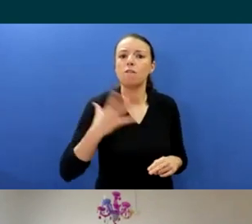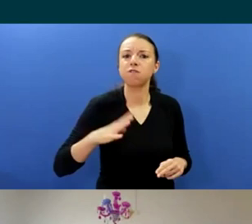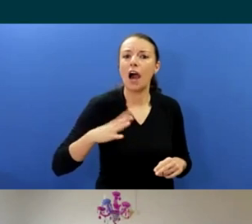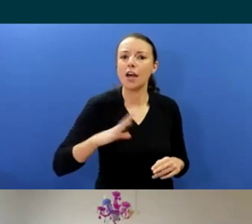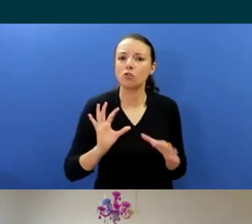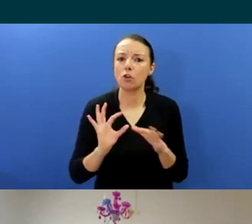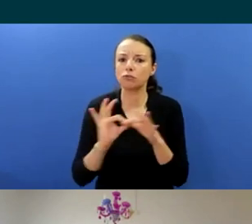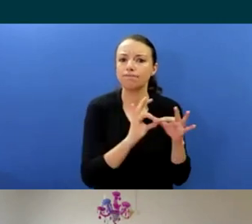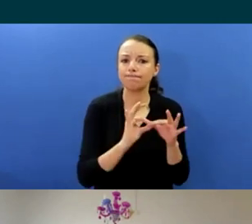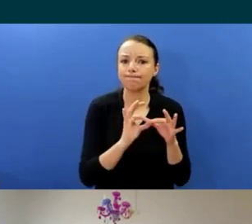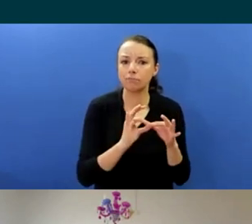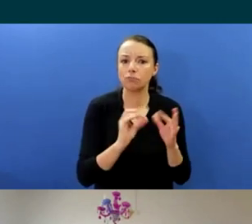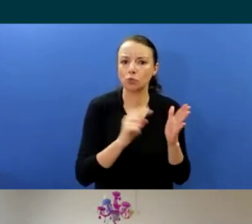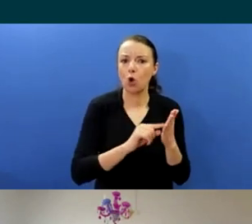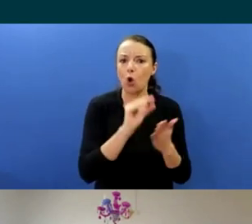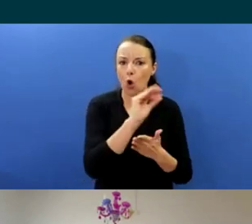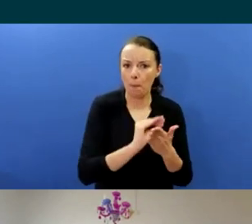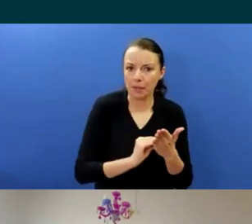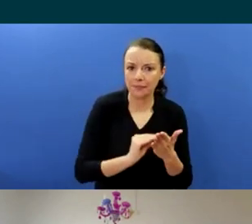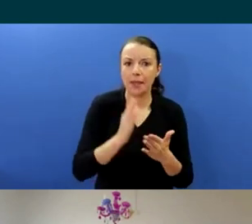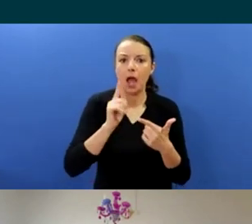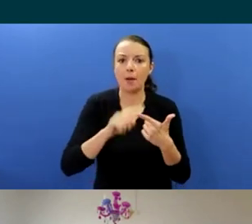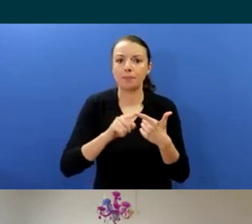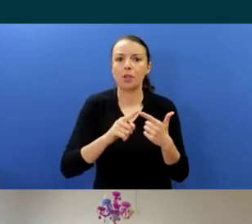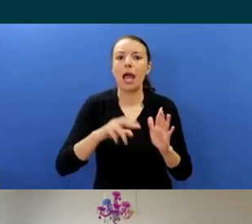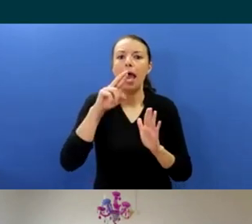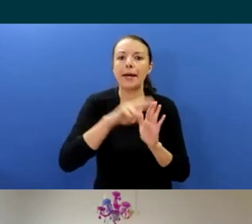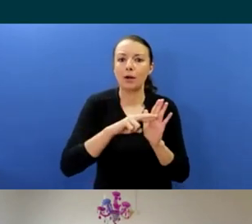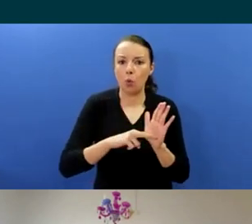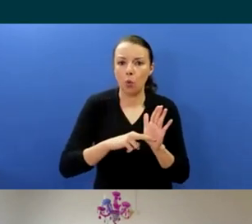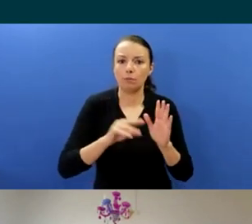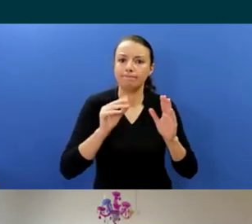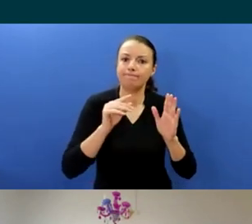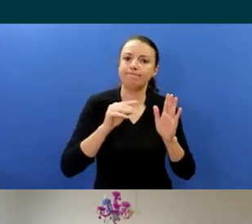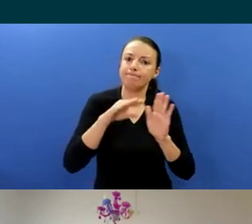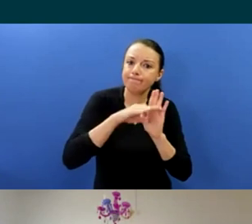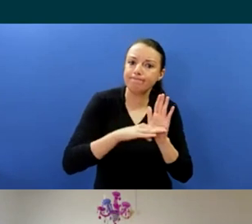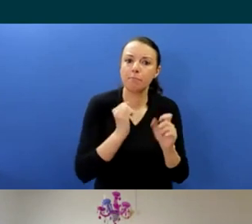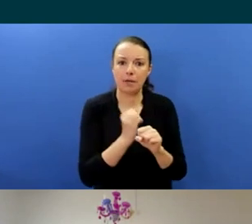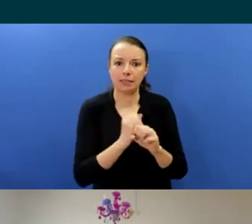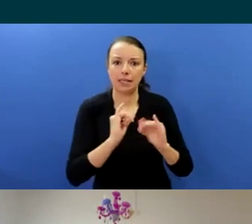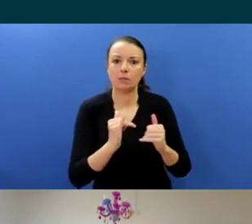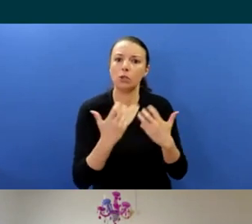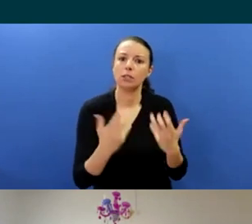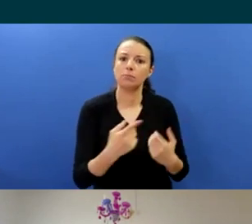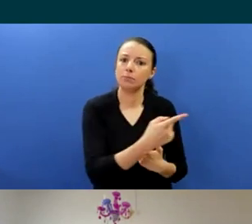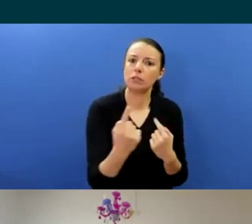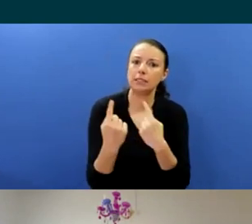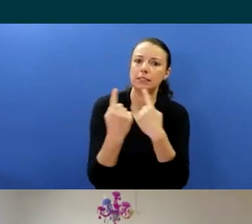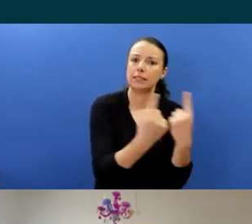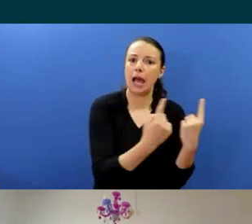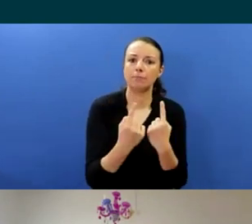want the participant to set the working rule with the type of questions. What rules should we follow so that you will